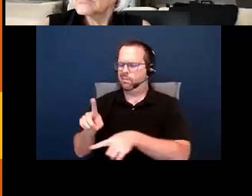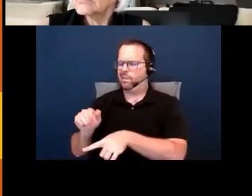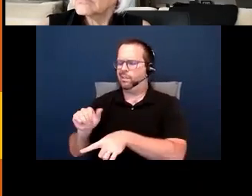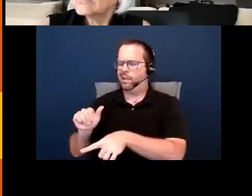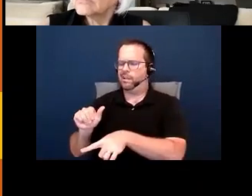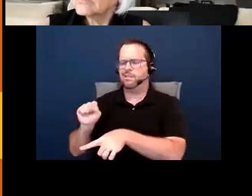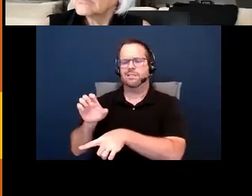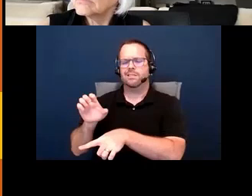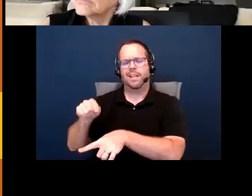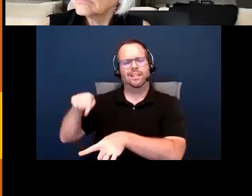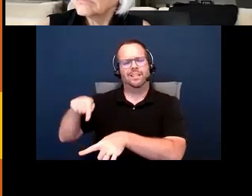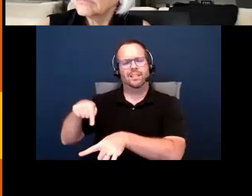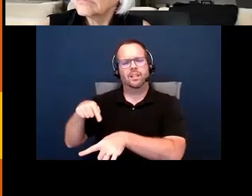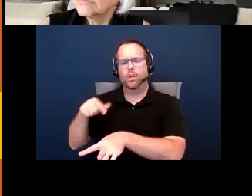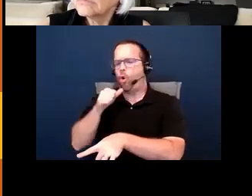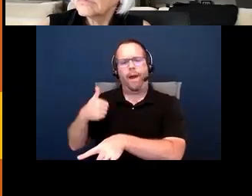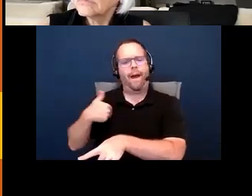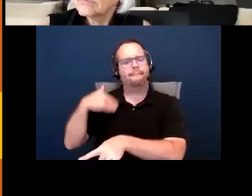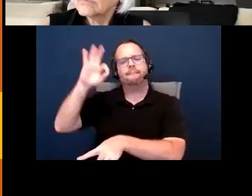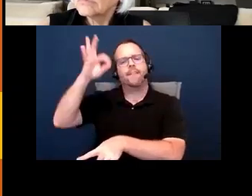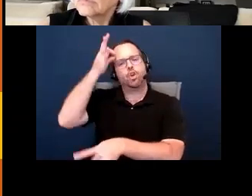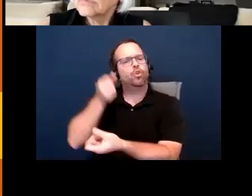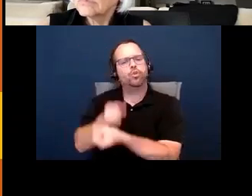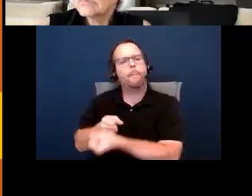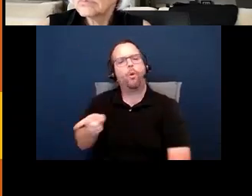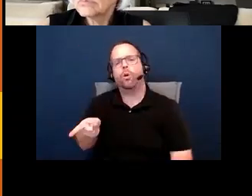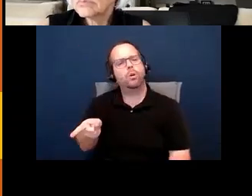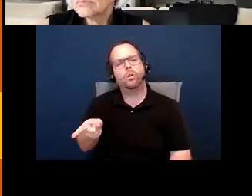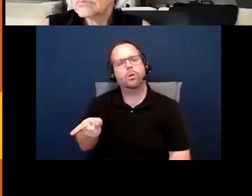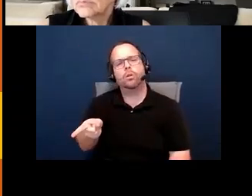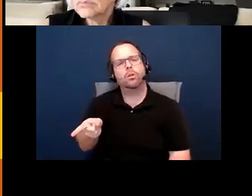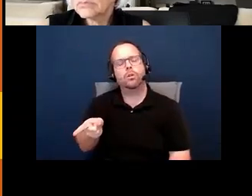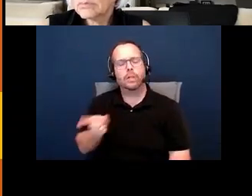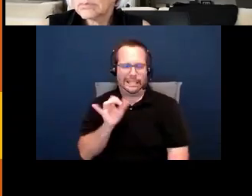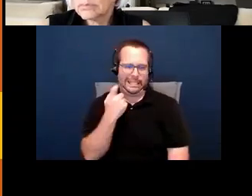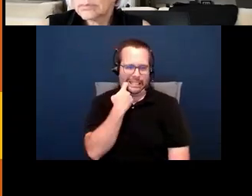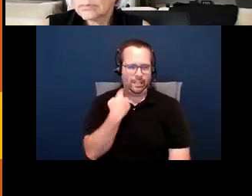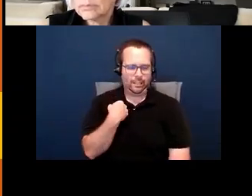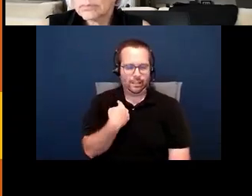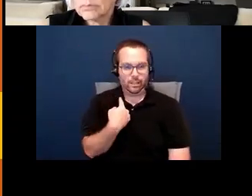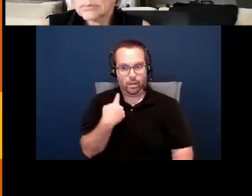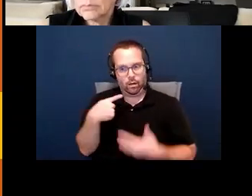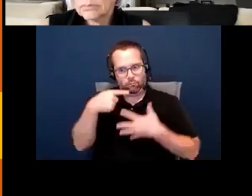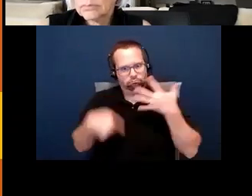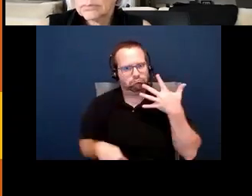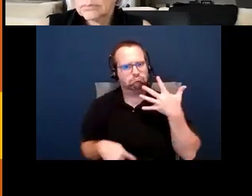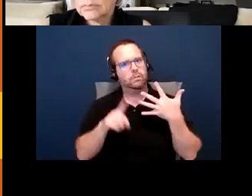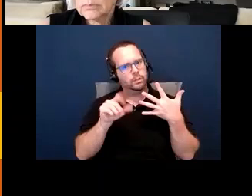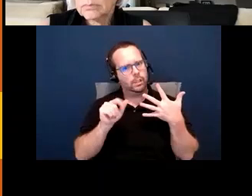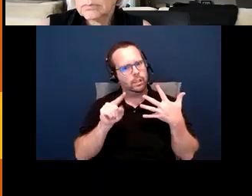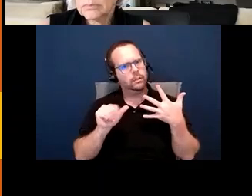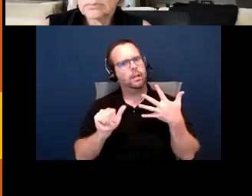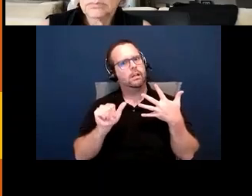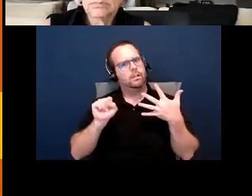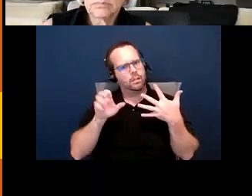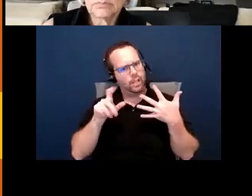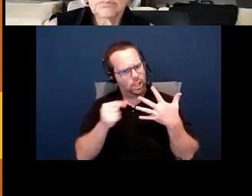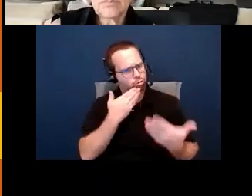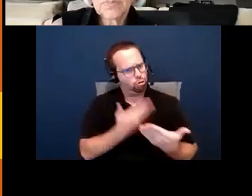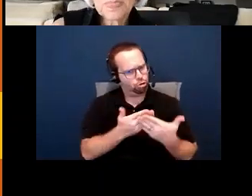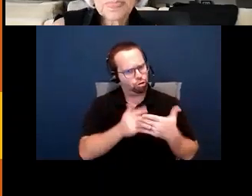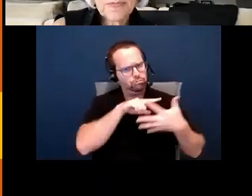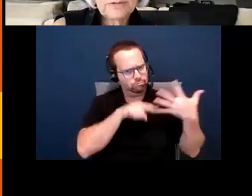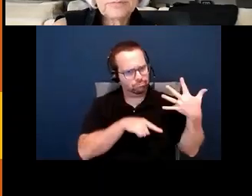federally supported, as in the data sets that we have defined and then described here. And I always say to people